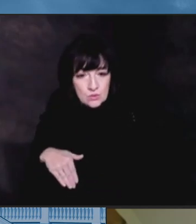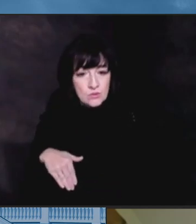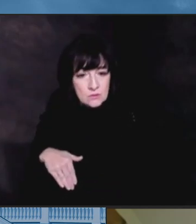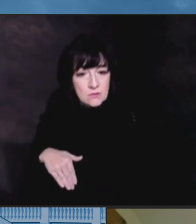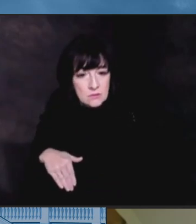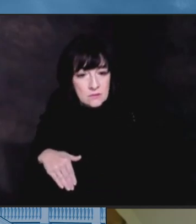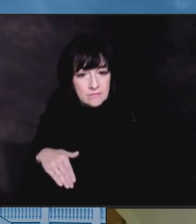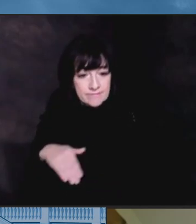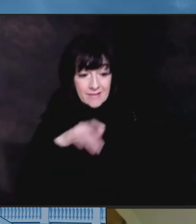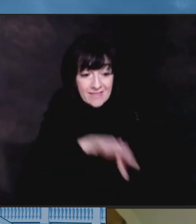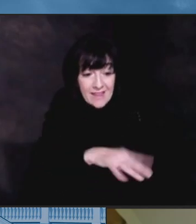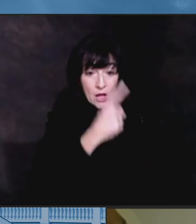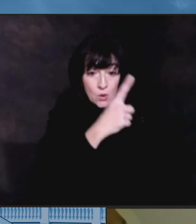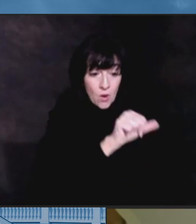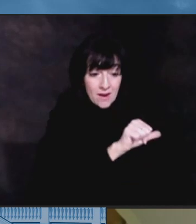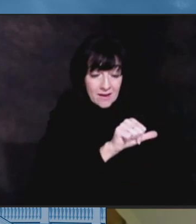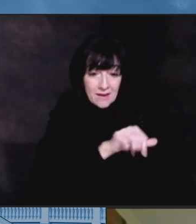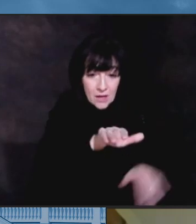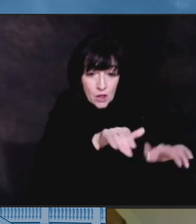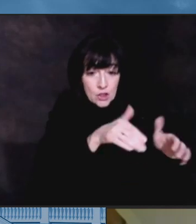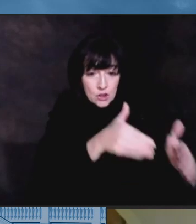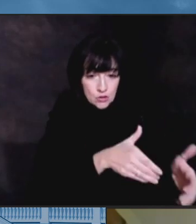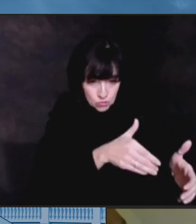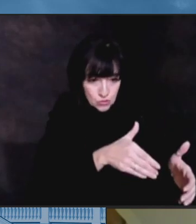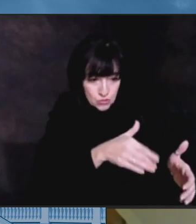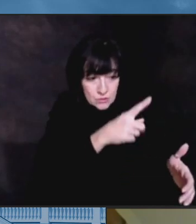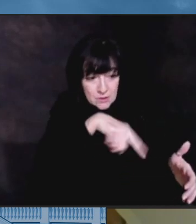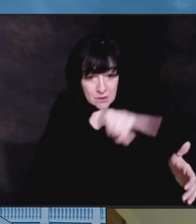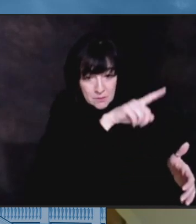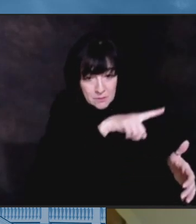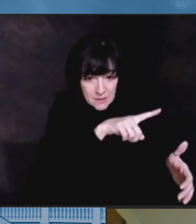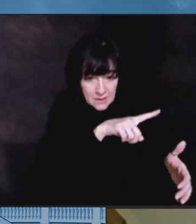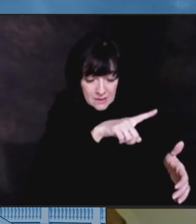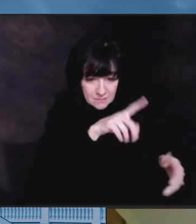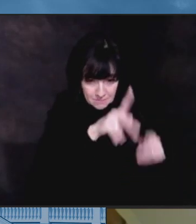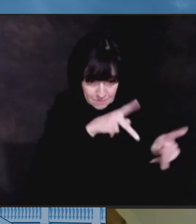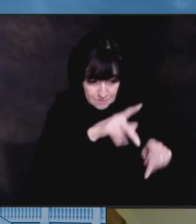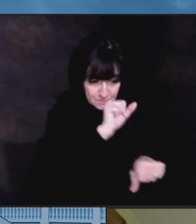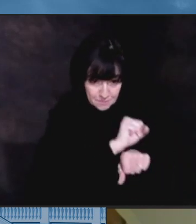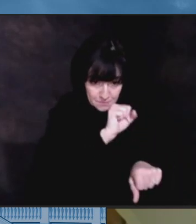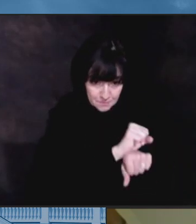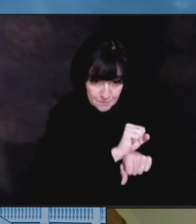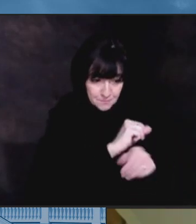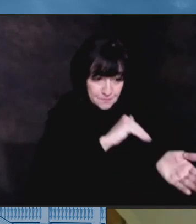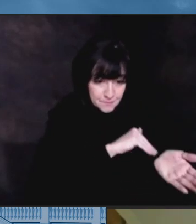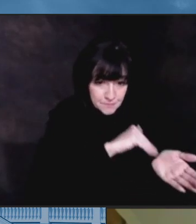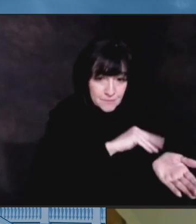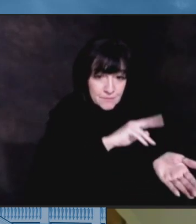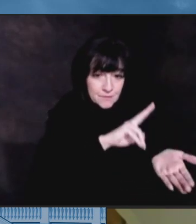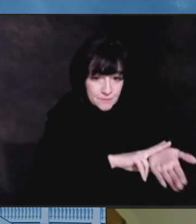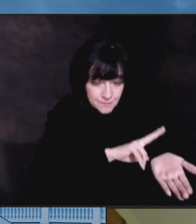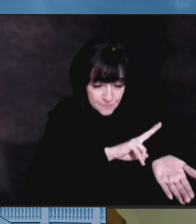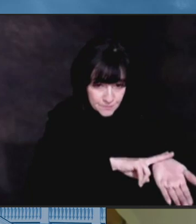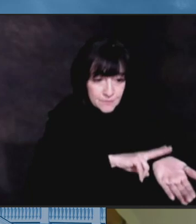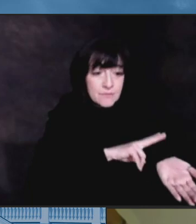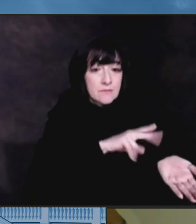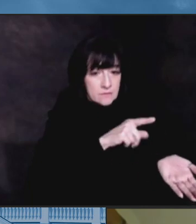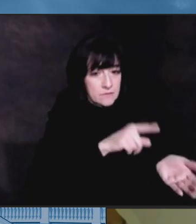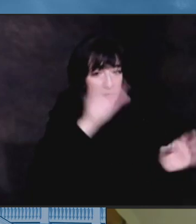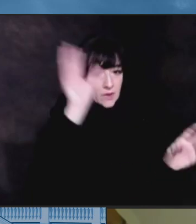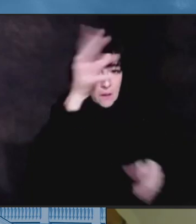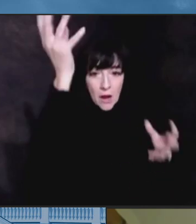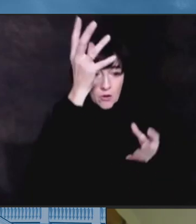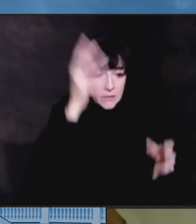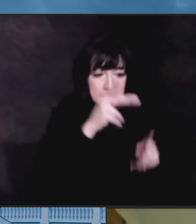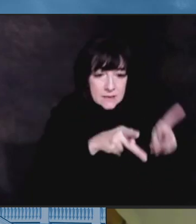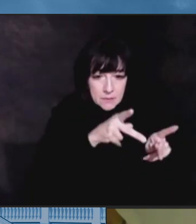1A group, healthcare providers and paramedics and others who are excited to step up and get